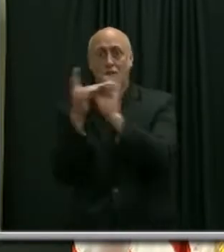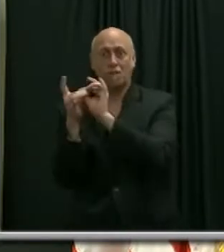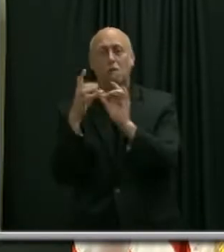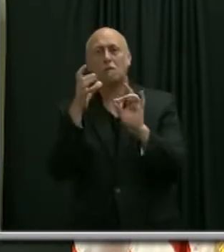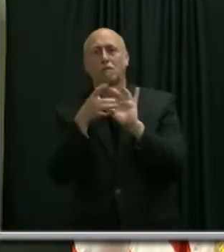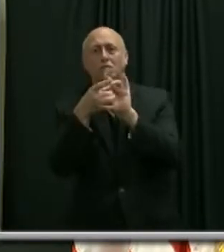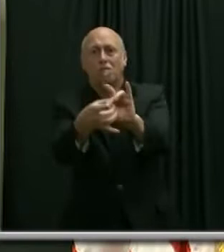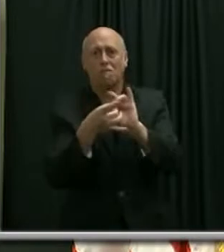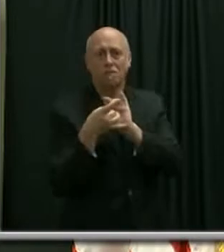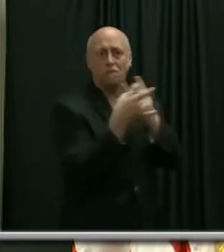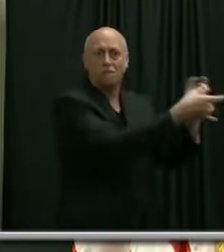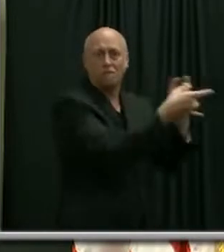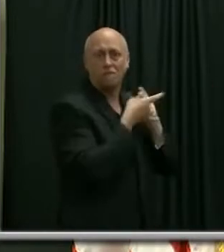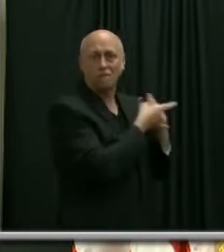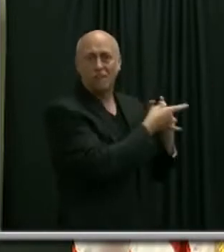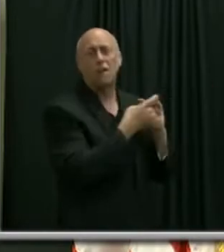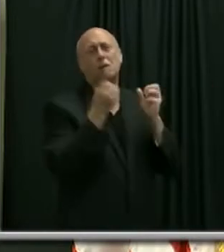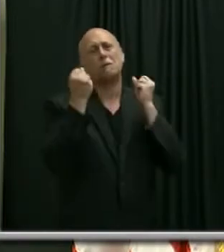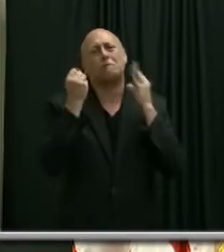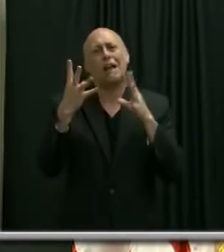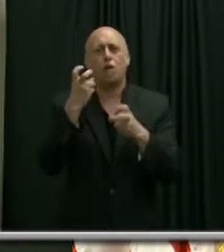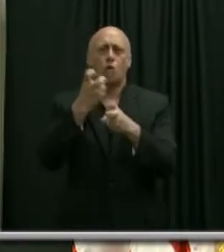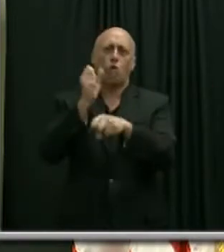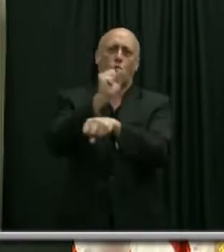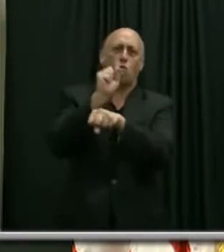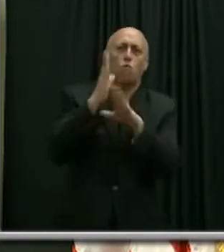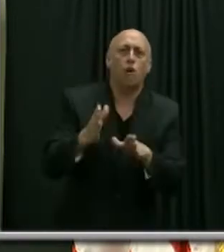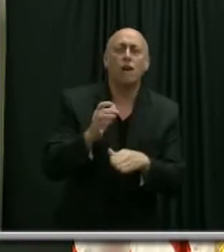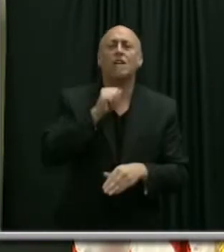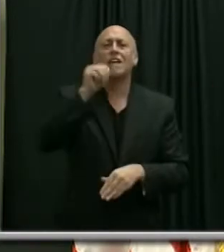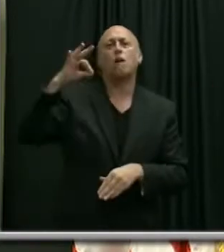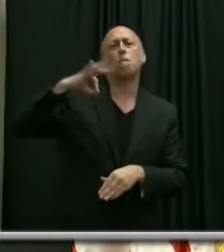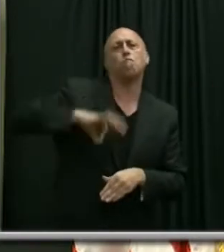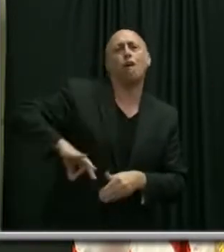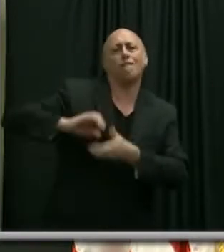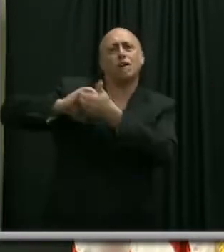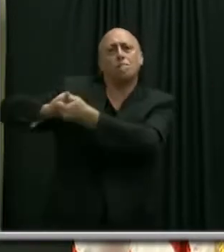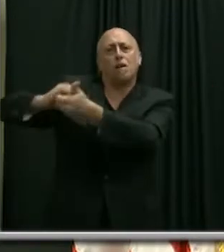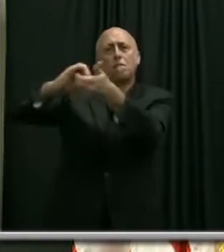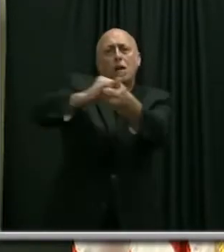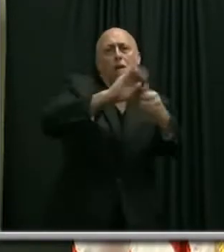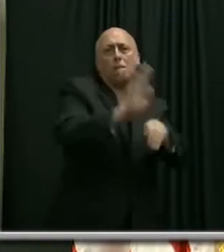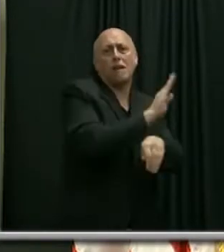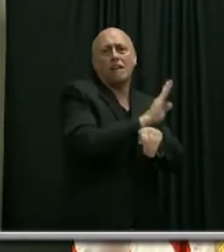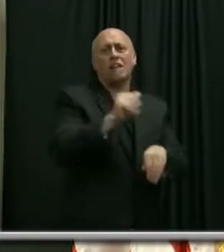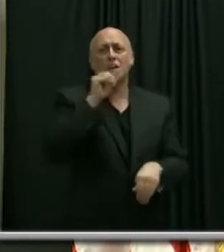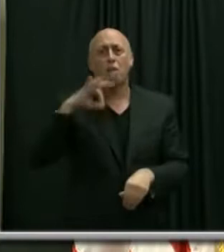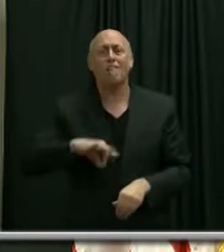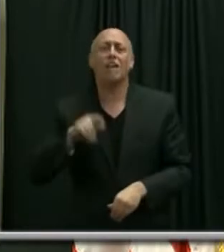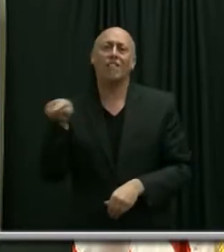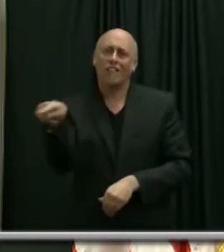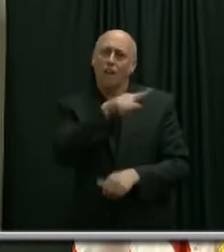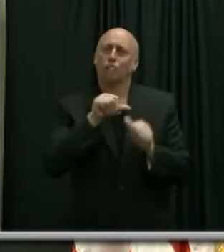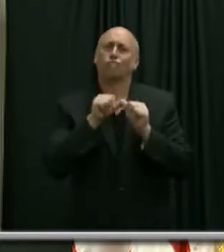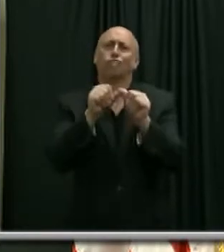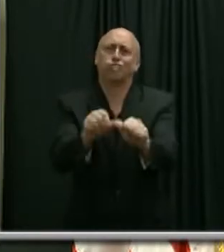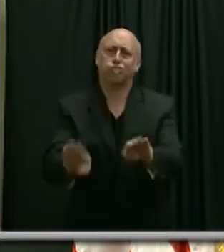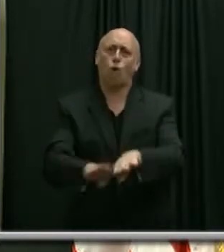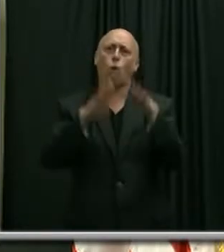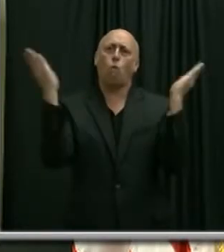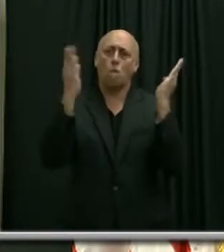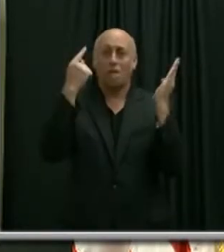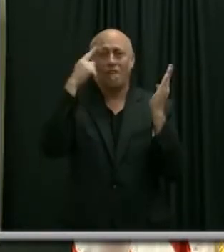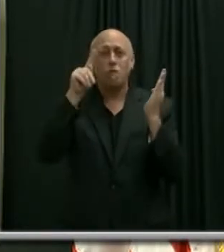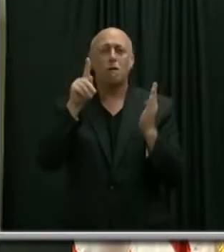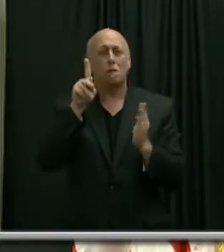are many hardworking, long-standing nonprofit partners that also remain open and hard at work for victims